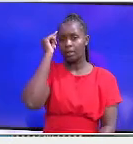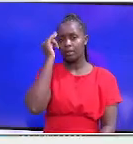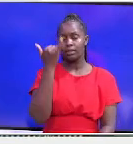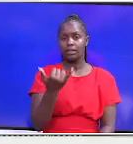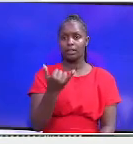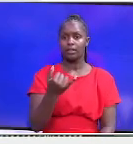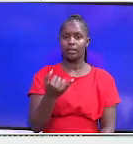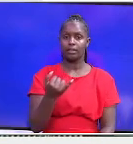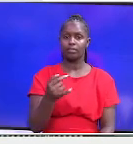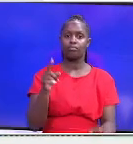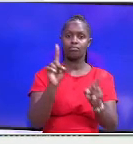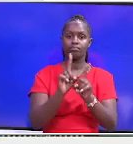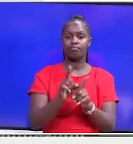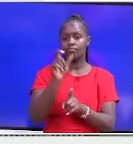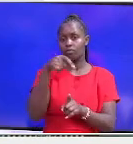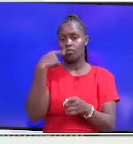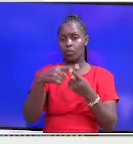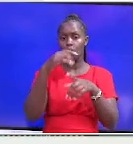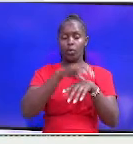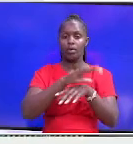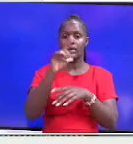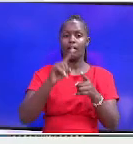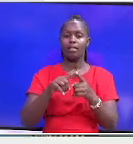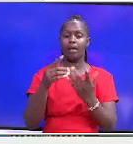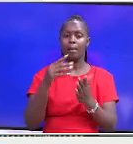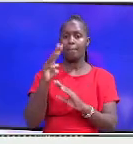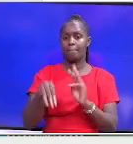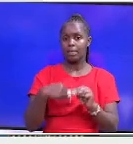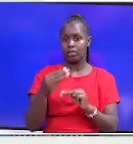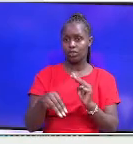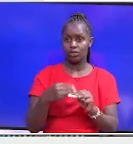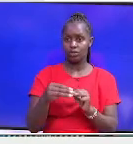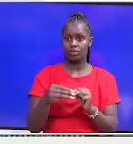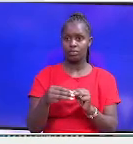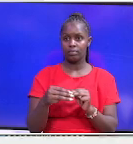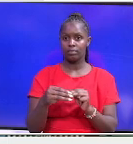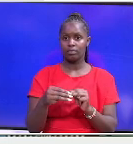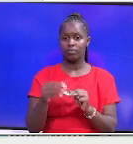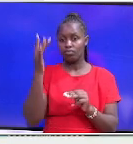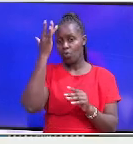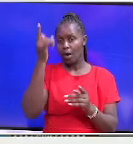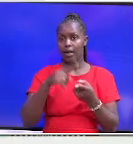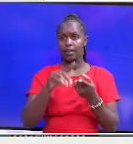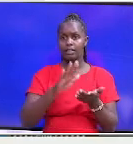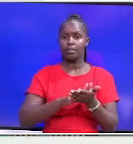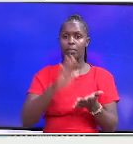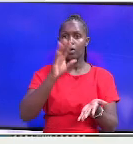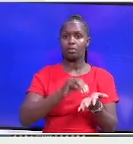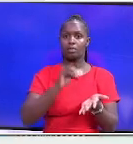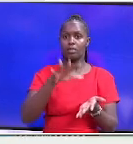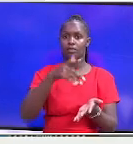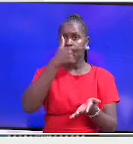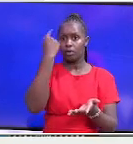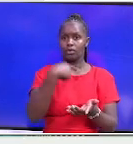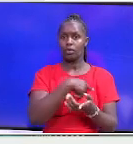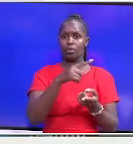There is someone who has gone and bought their materials from Turkey. Mm. And they say my building is more expensive because my stones are from a